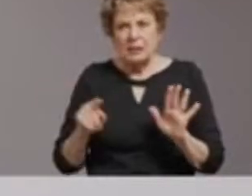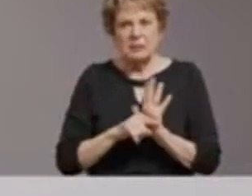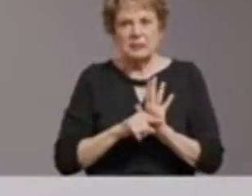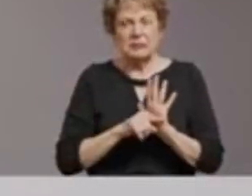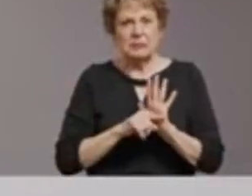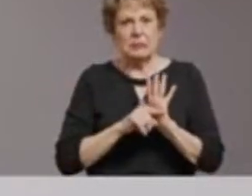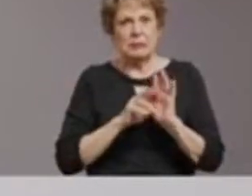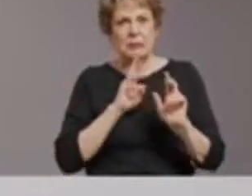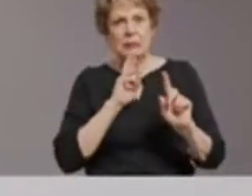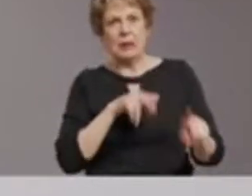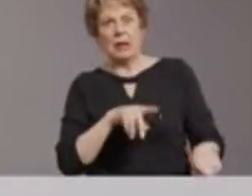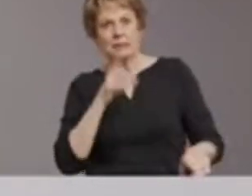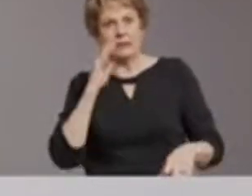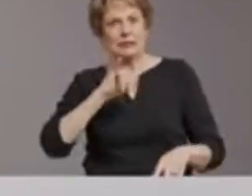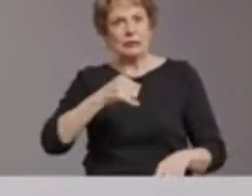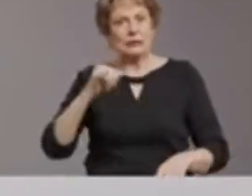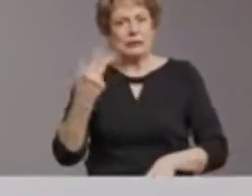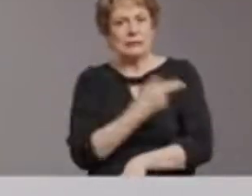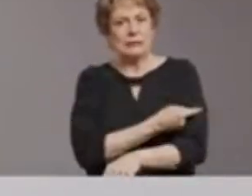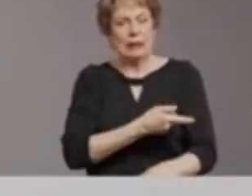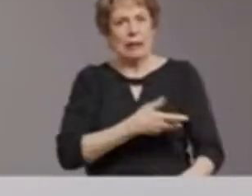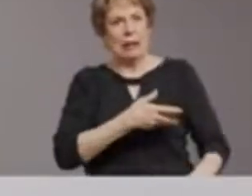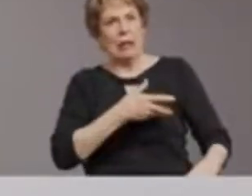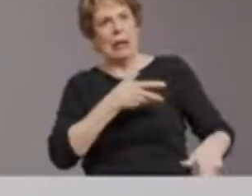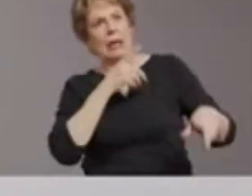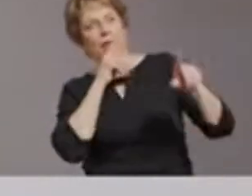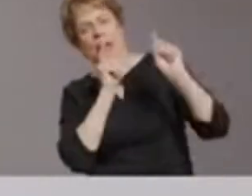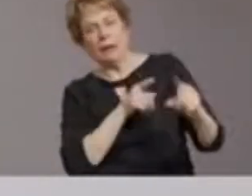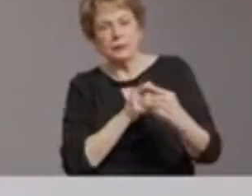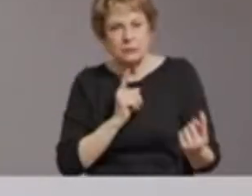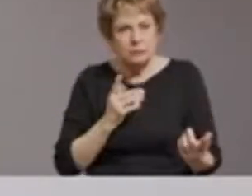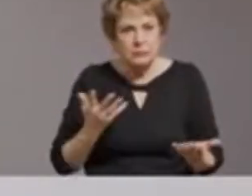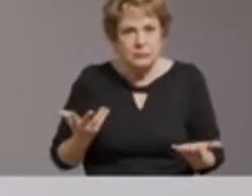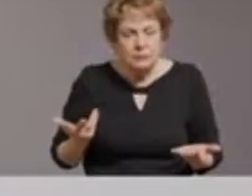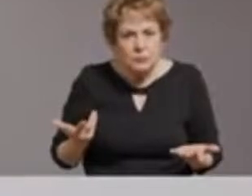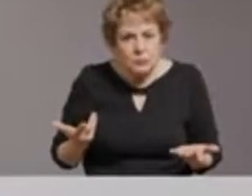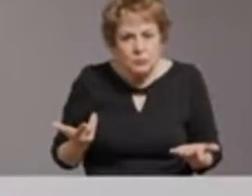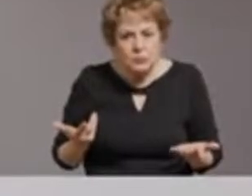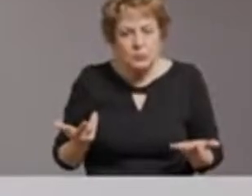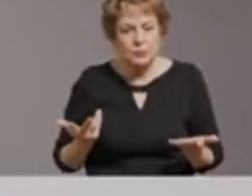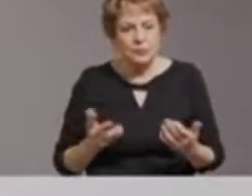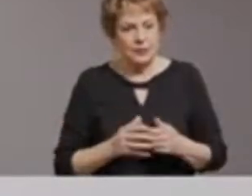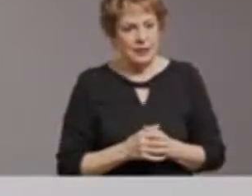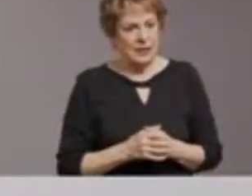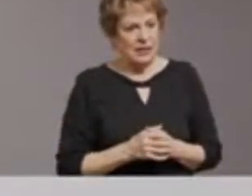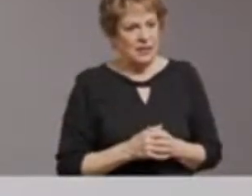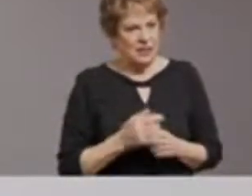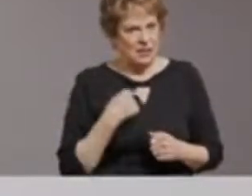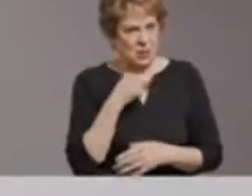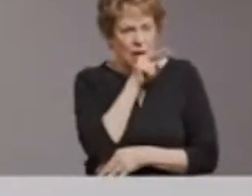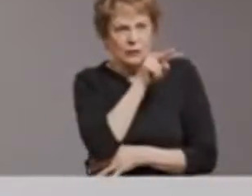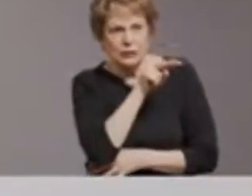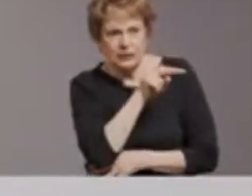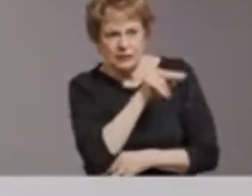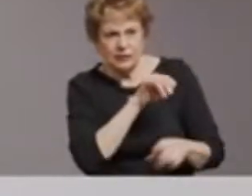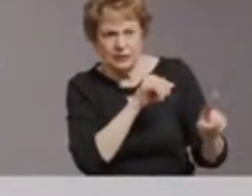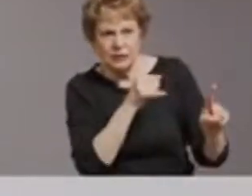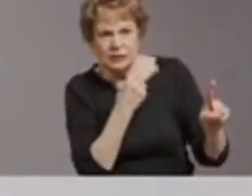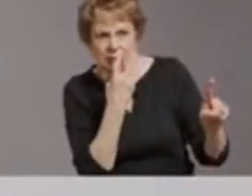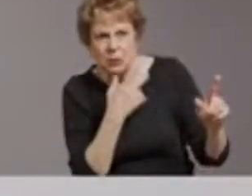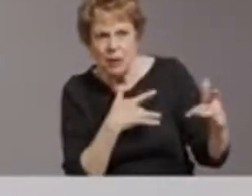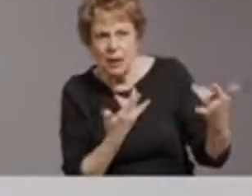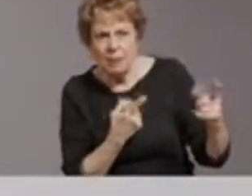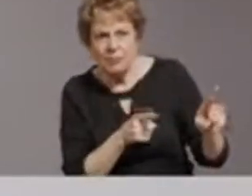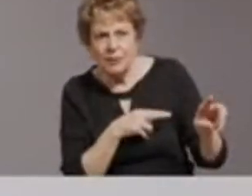J&J? You know, we've been following what's been going on in the other states. Right now, we haven't seen